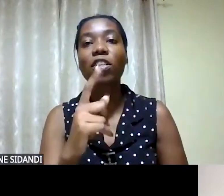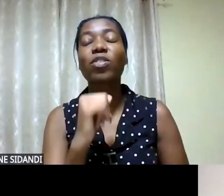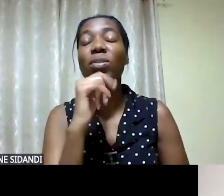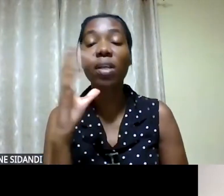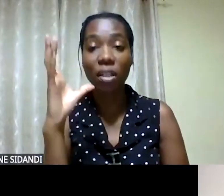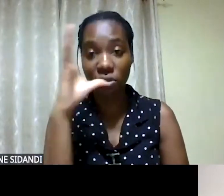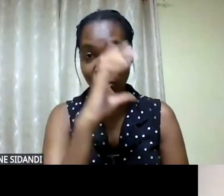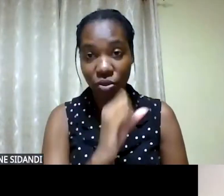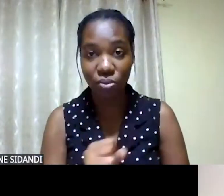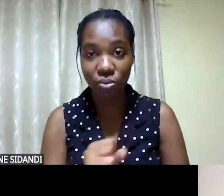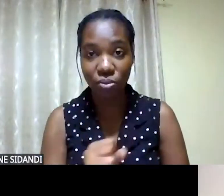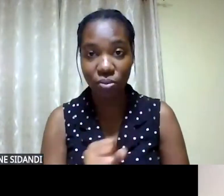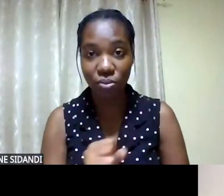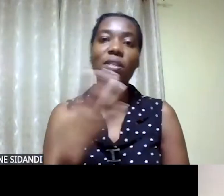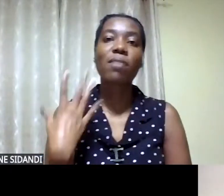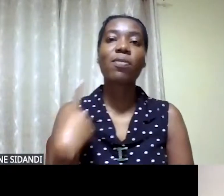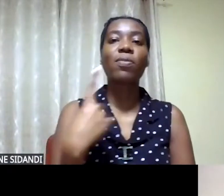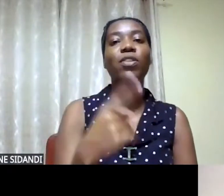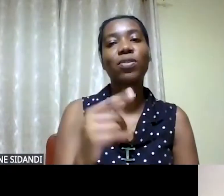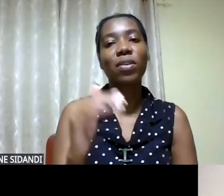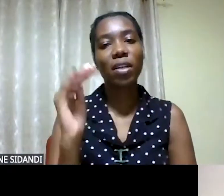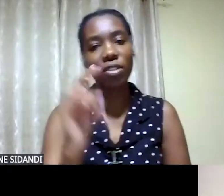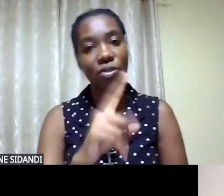the first place, are you even asking the right questions?